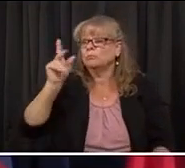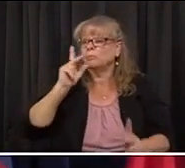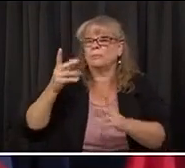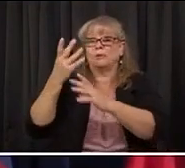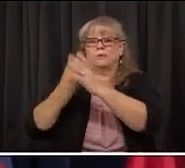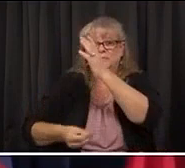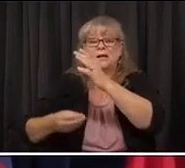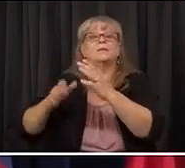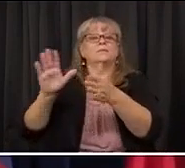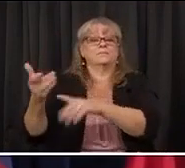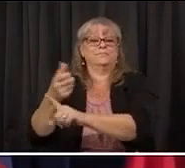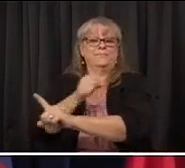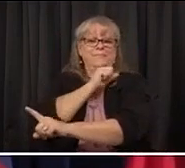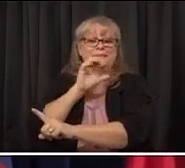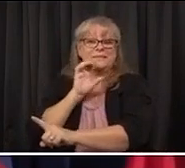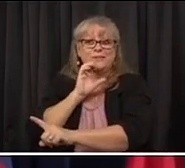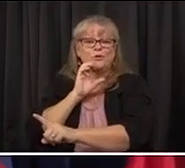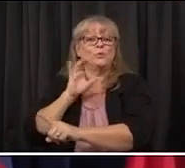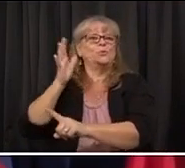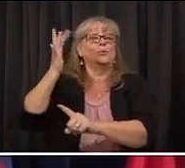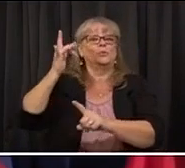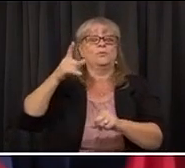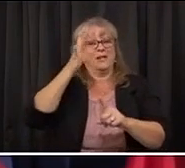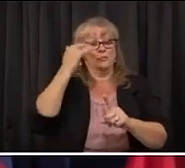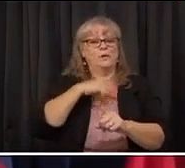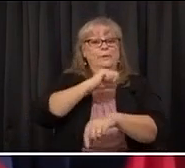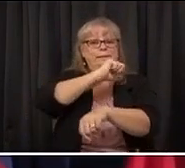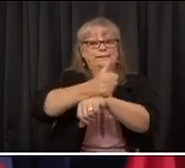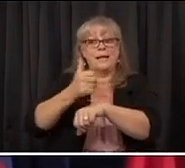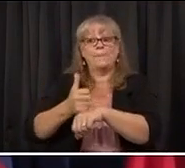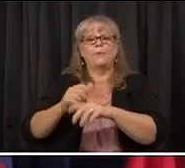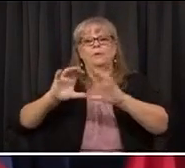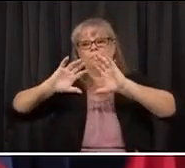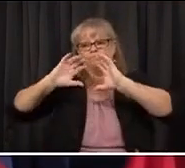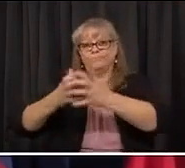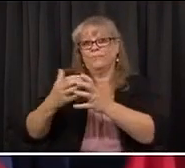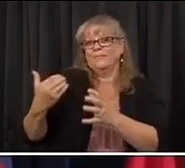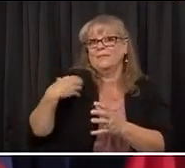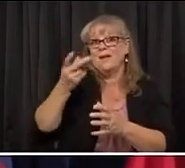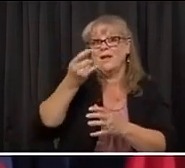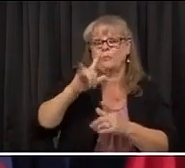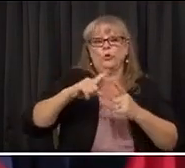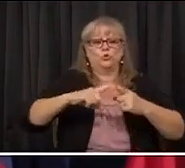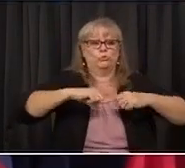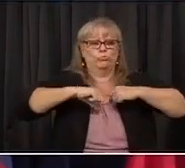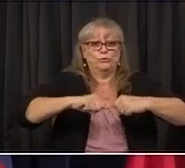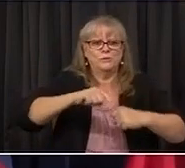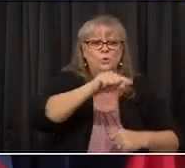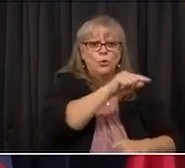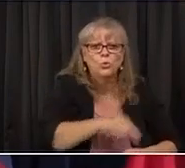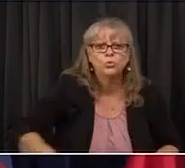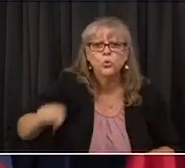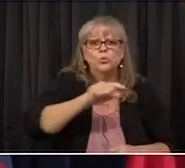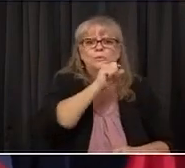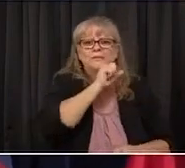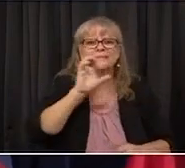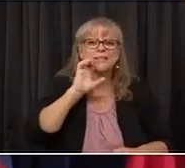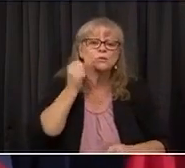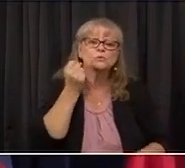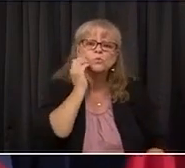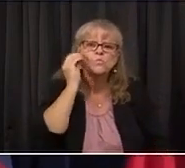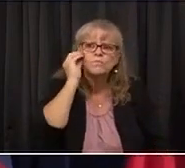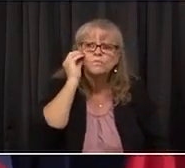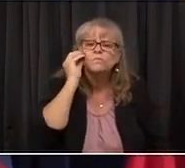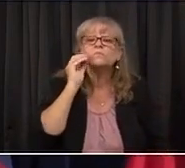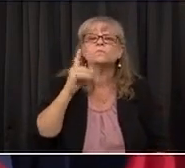late April. I want to thank Randy Kuykendall and Bonnie Silver for their great work in that area, reducing the spread of COVID-19. One of the reasons